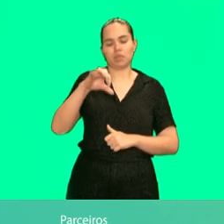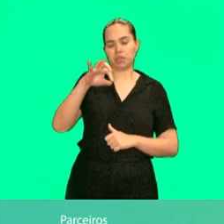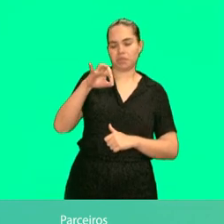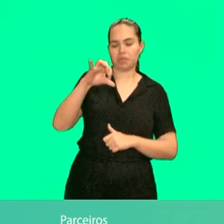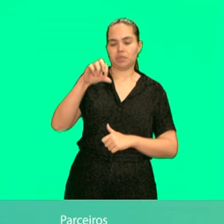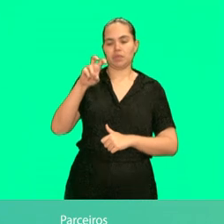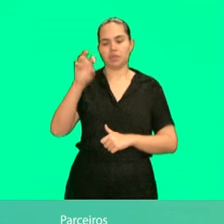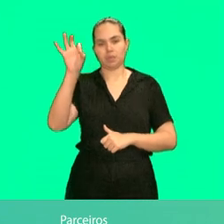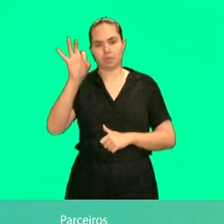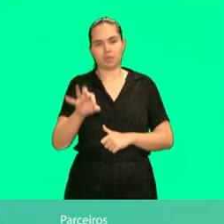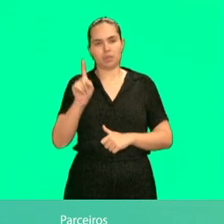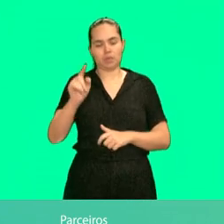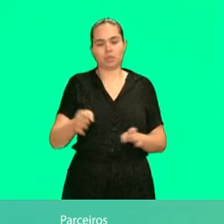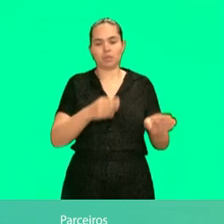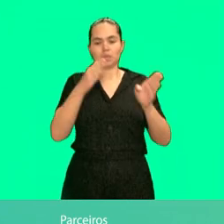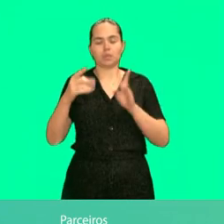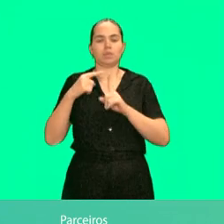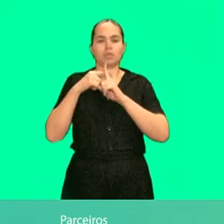have